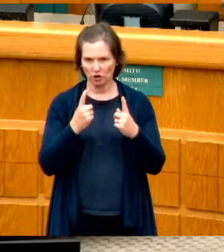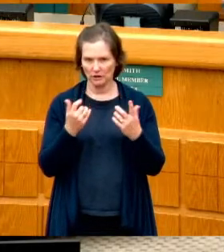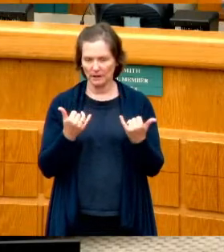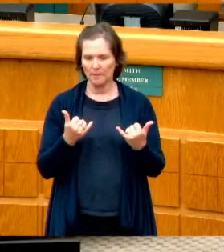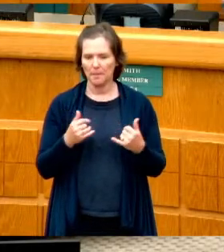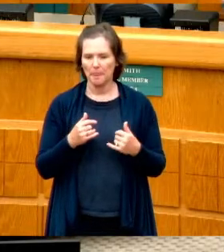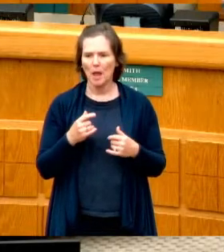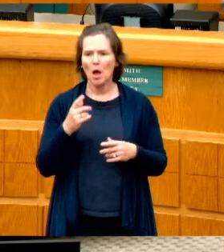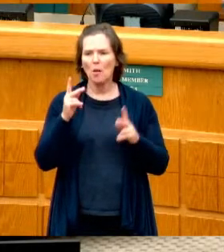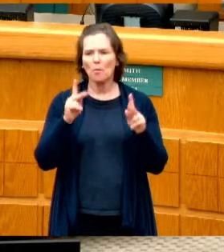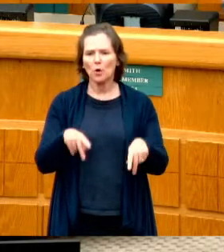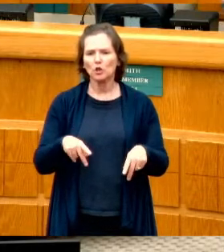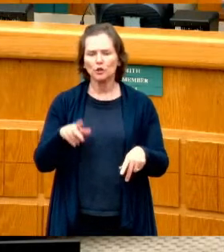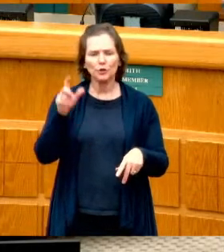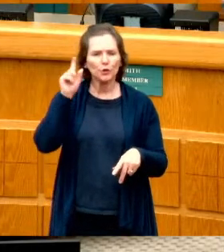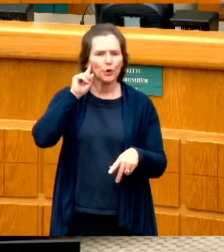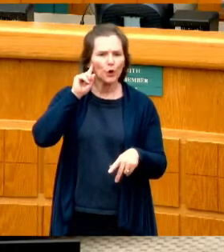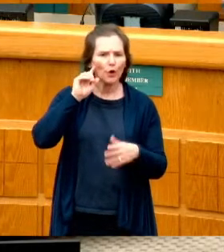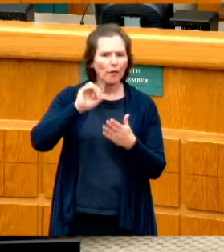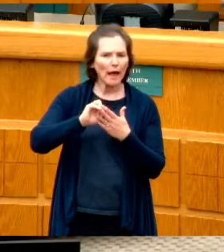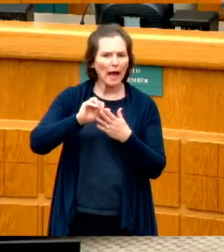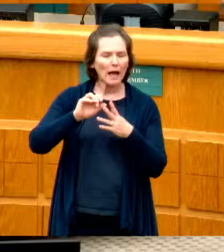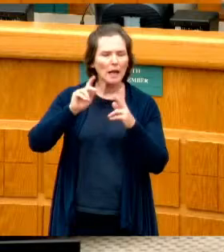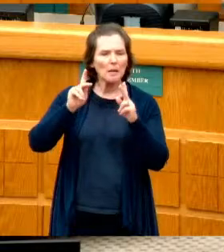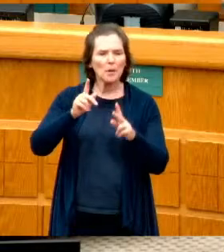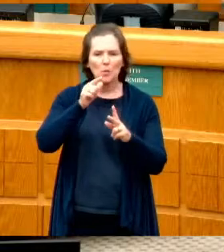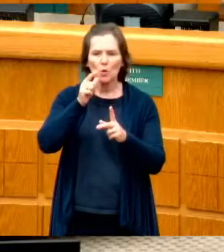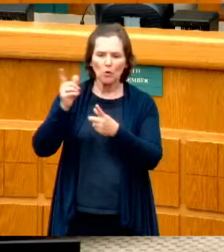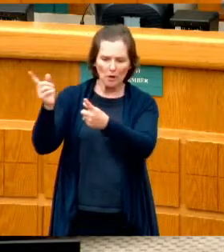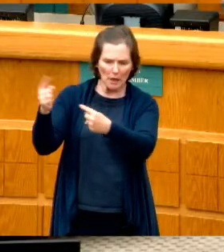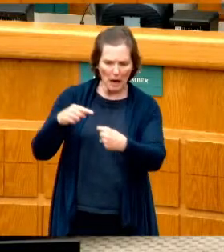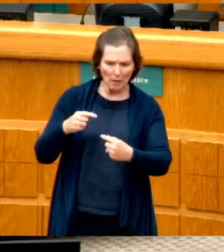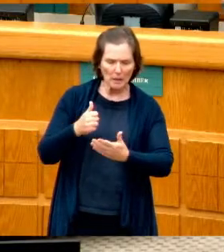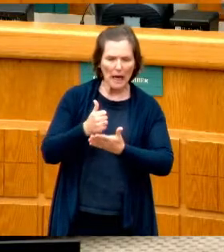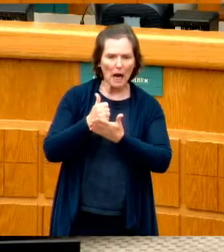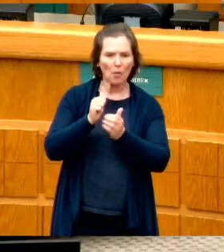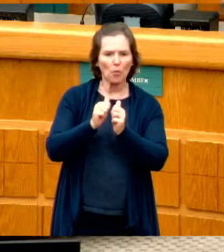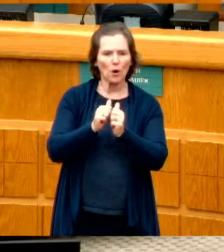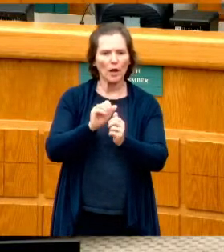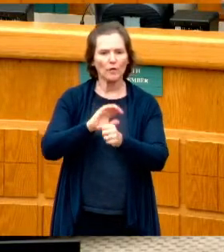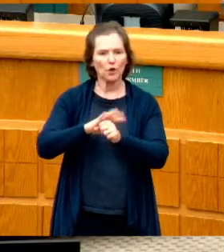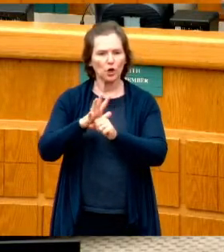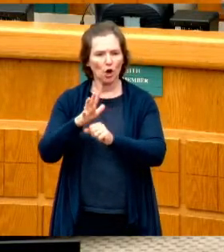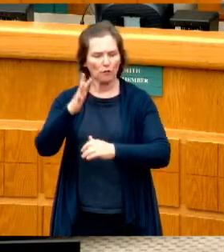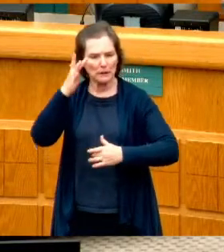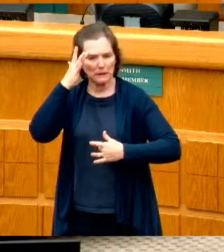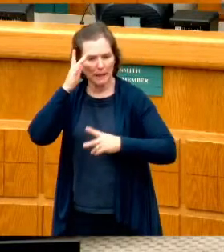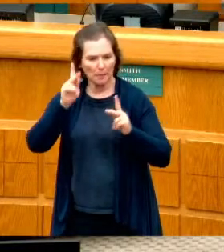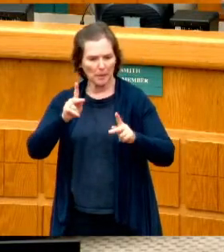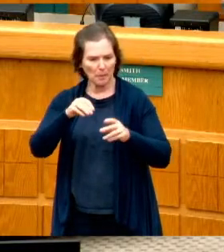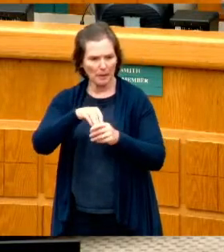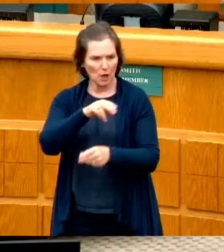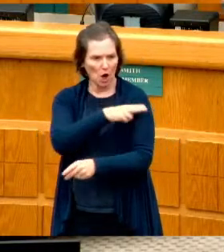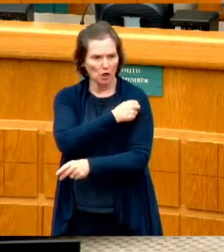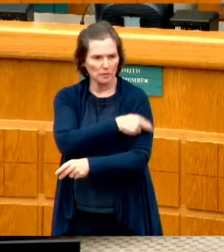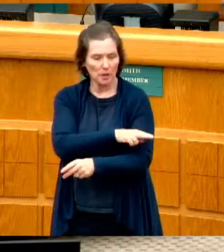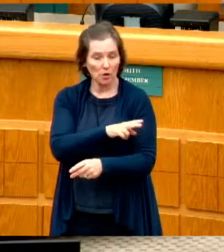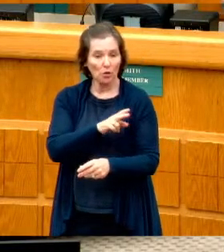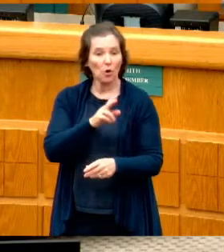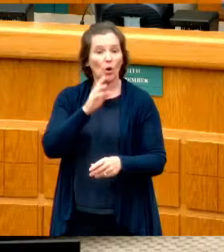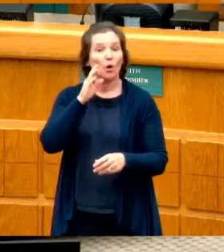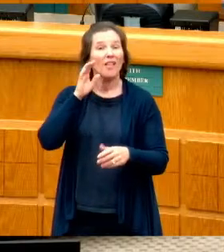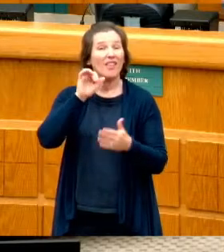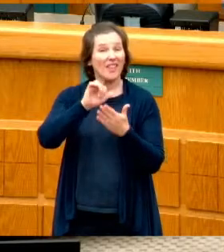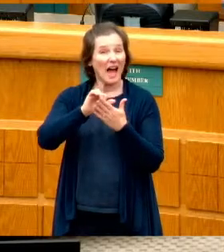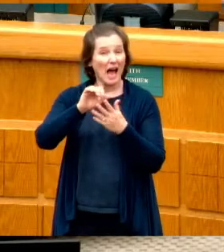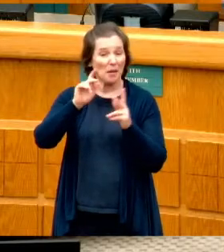Someone was told that the out-of-town nurses that were brought to Corpus Christi to help with the COVID patients would be leaving in mid-March. Is that true? You know, it could